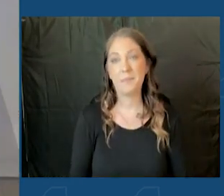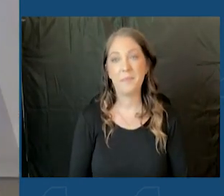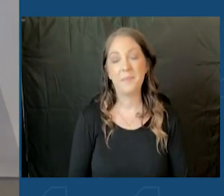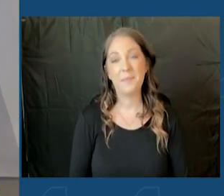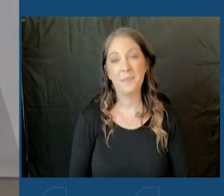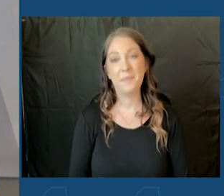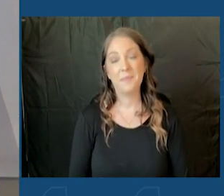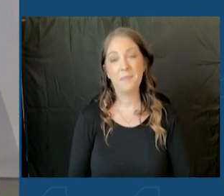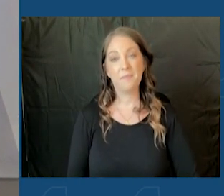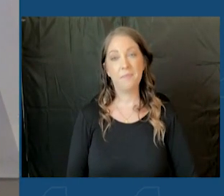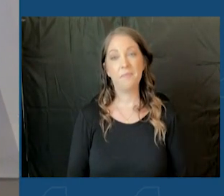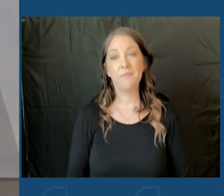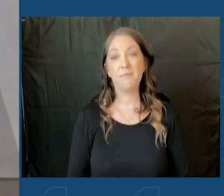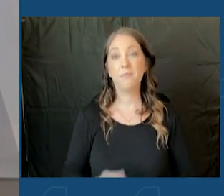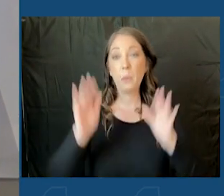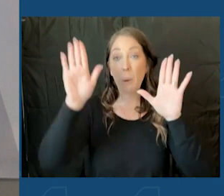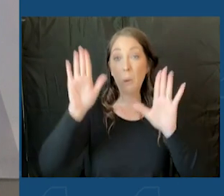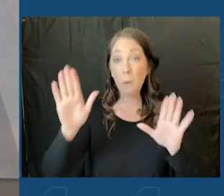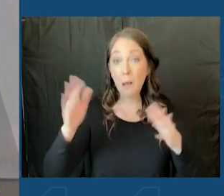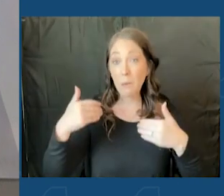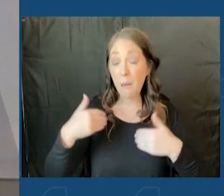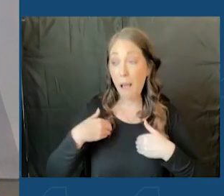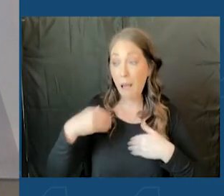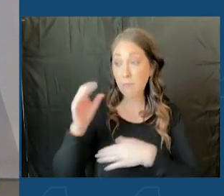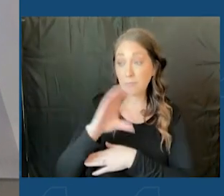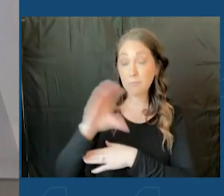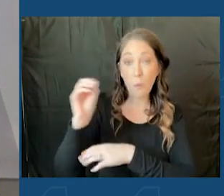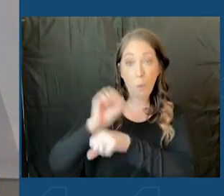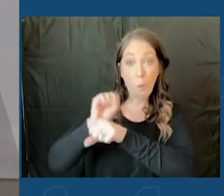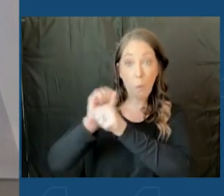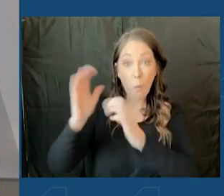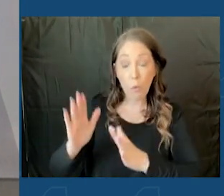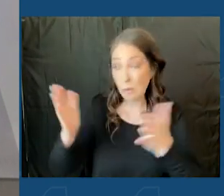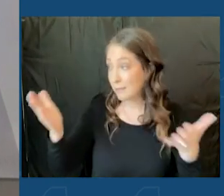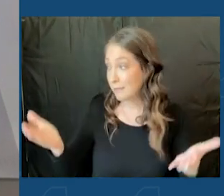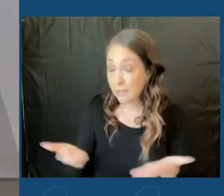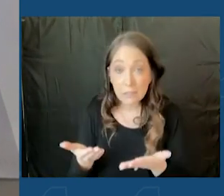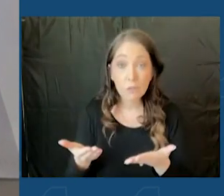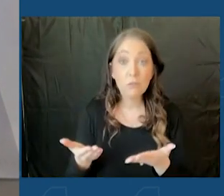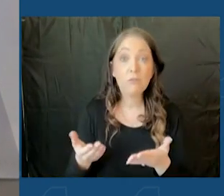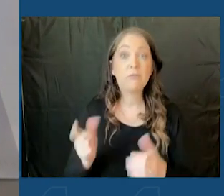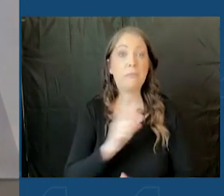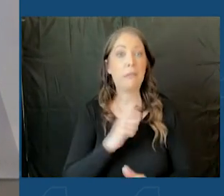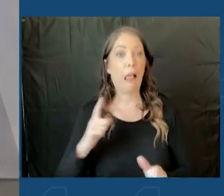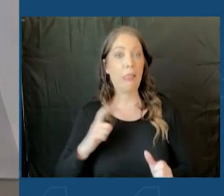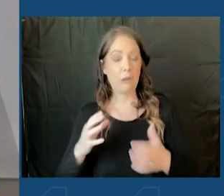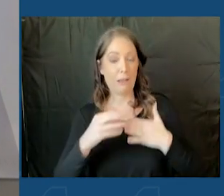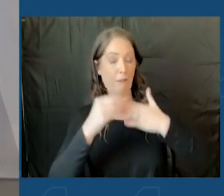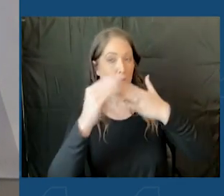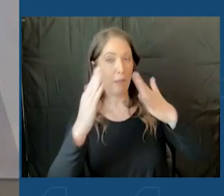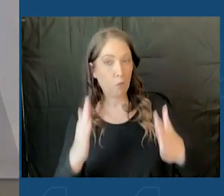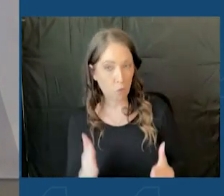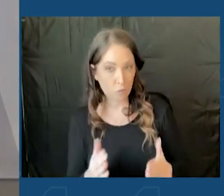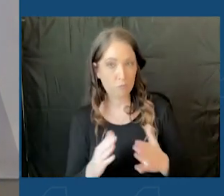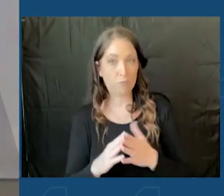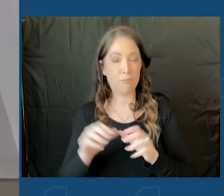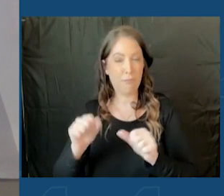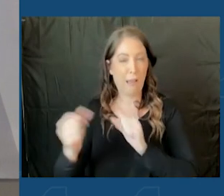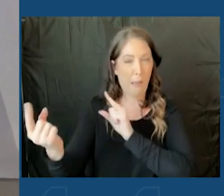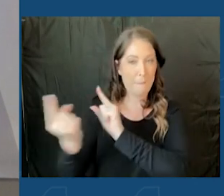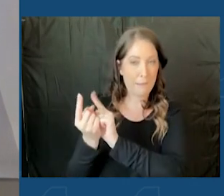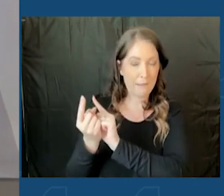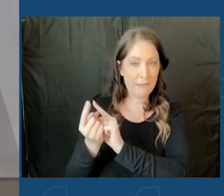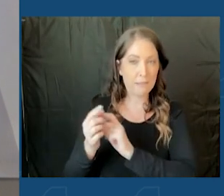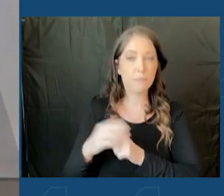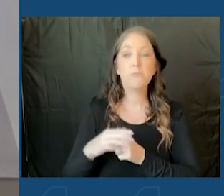and it's wonderful to have so many of my colleagues here from the cabinet. We've got some legislative leaders here. You'll get to meet them.